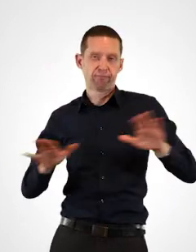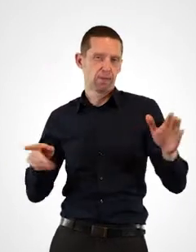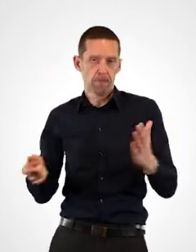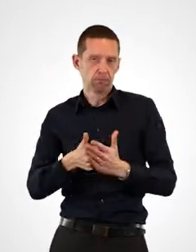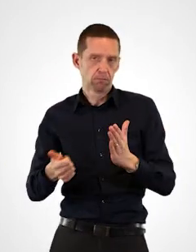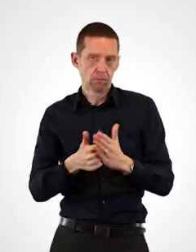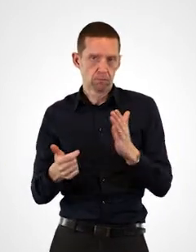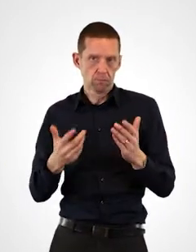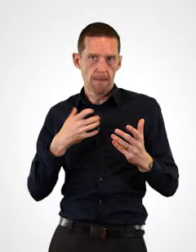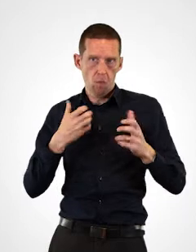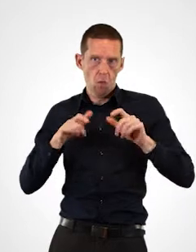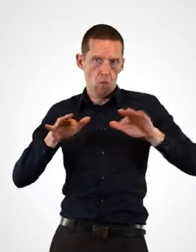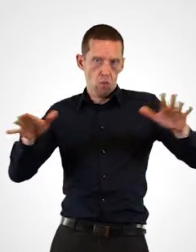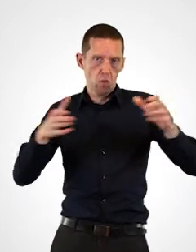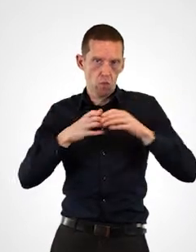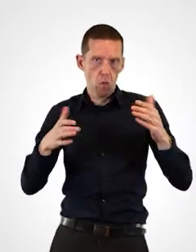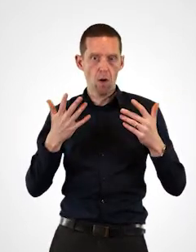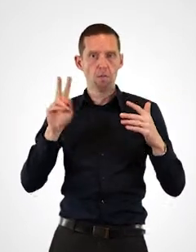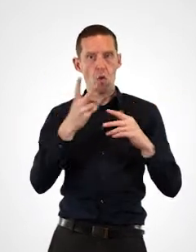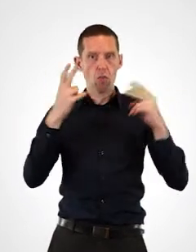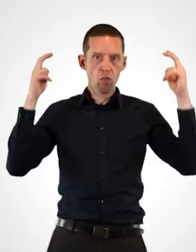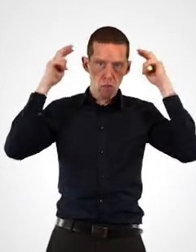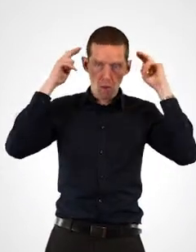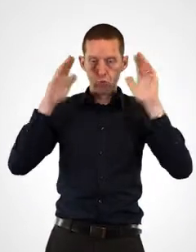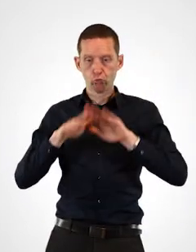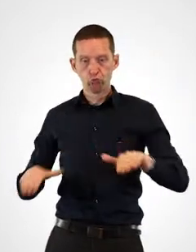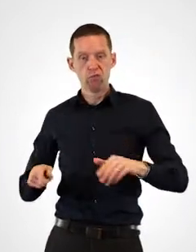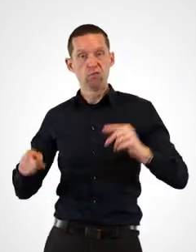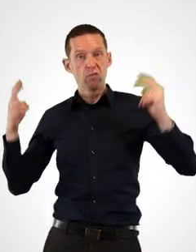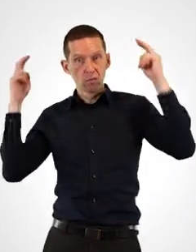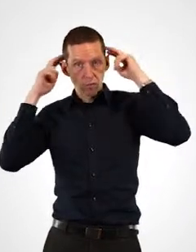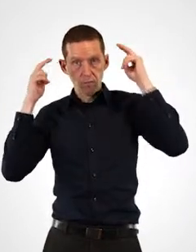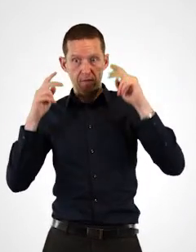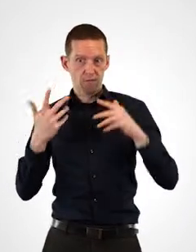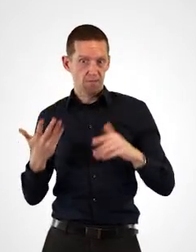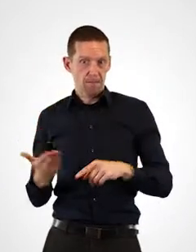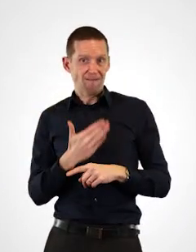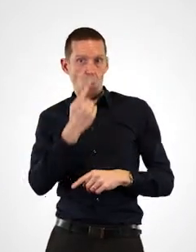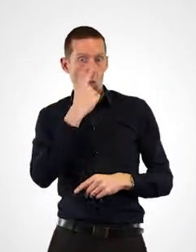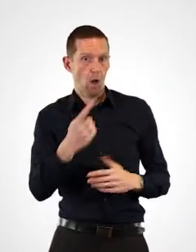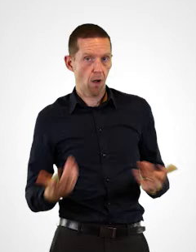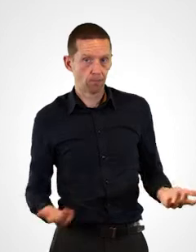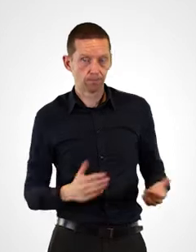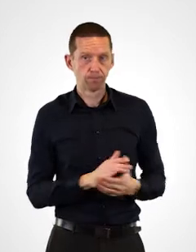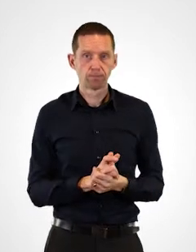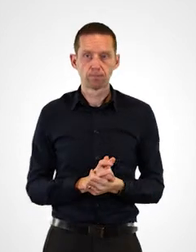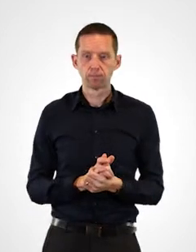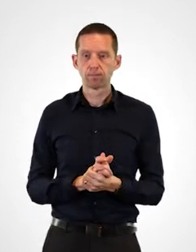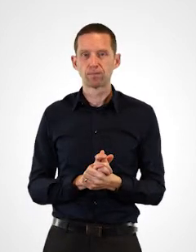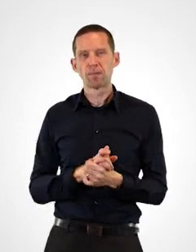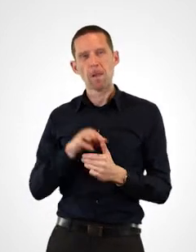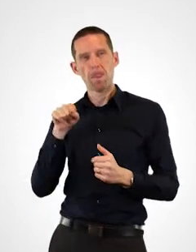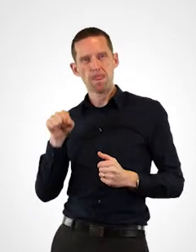in increasing numbers, bilateral implants with kids being implanted typically now before the age of 1. All of